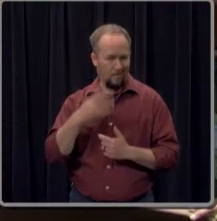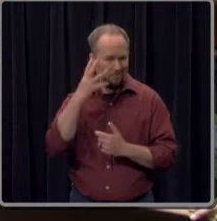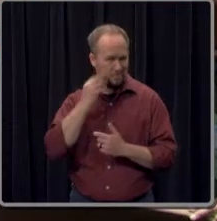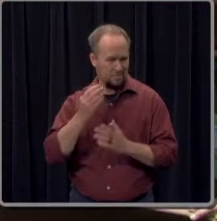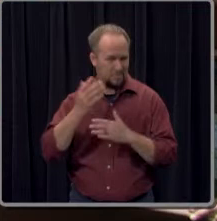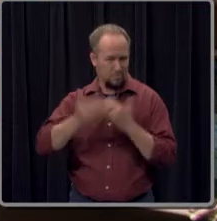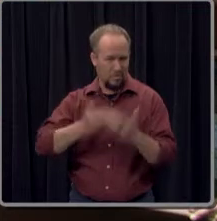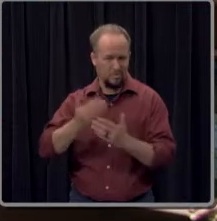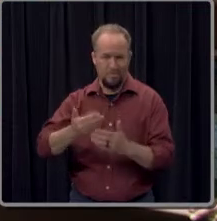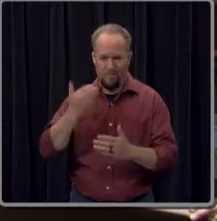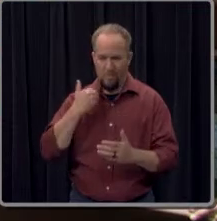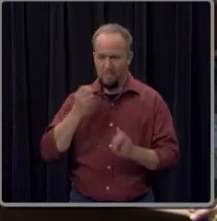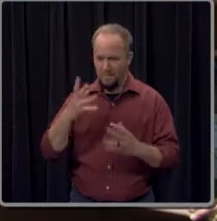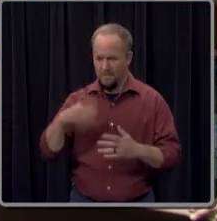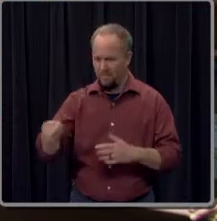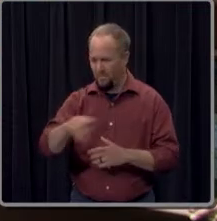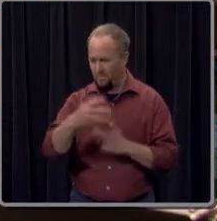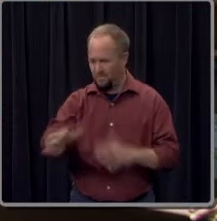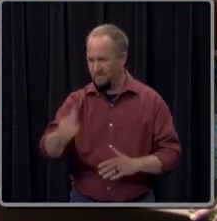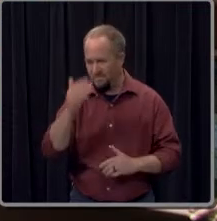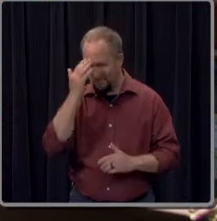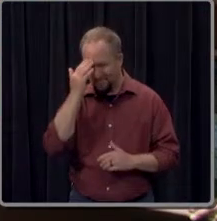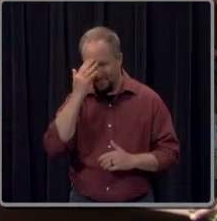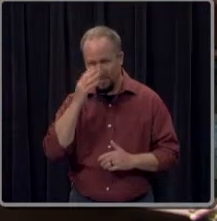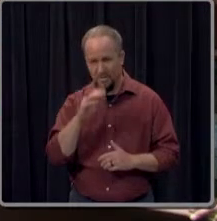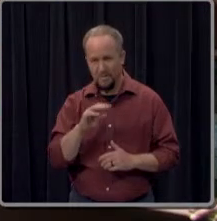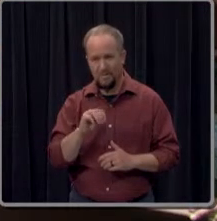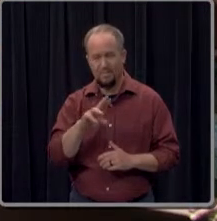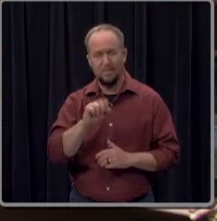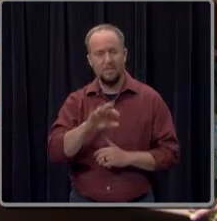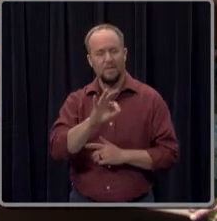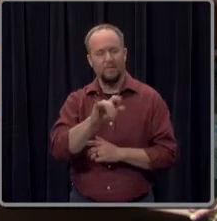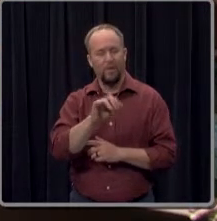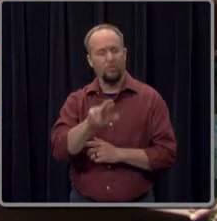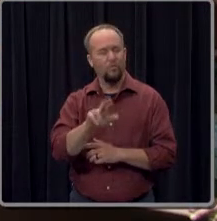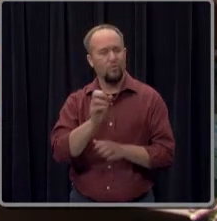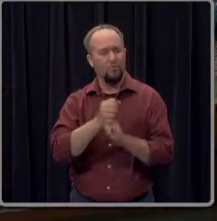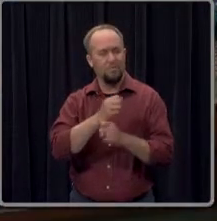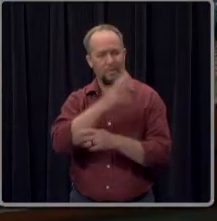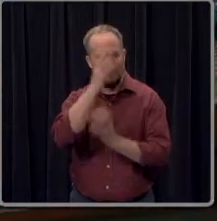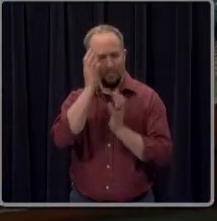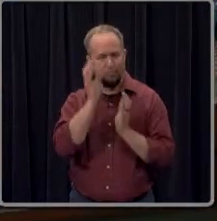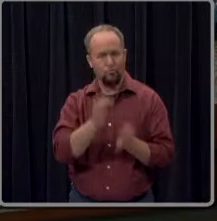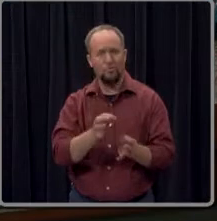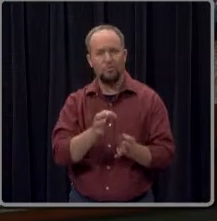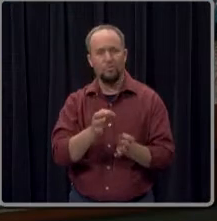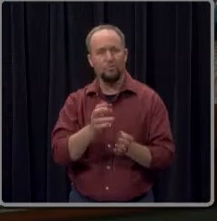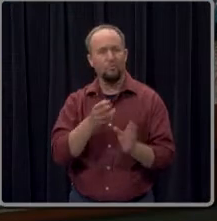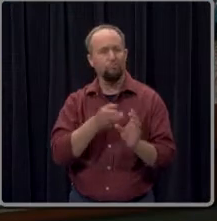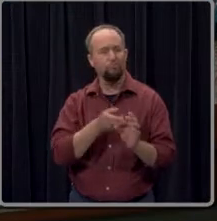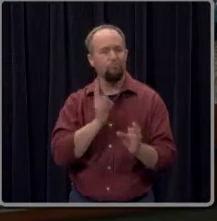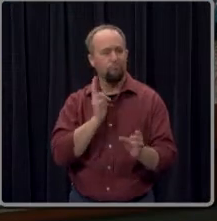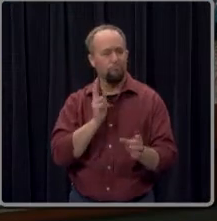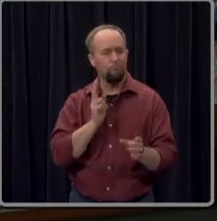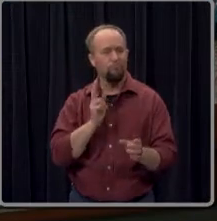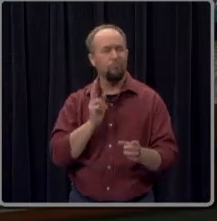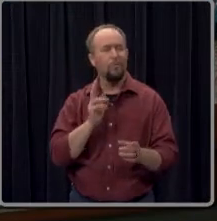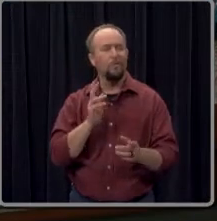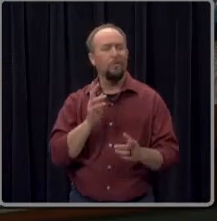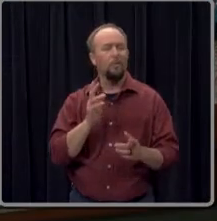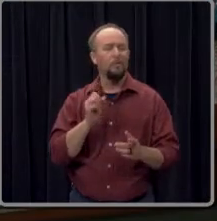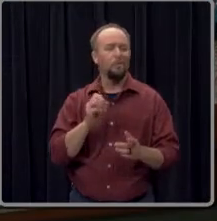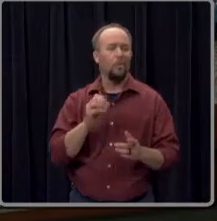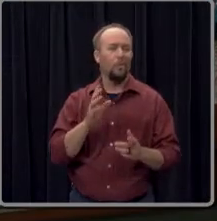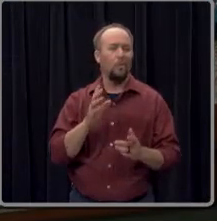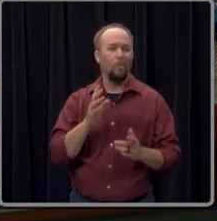before, as many of you know. Mrs. Felter made the decision to resign her board post. So I just want to